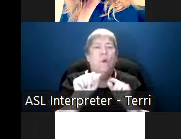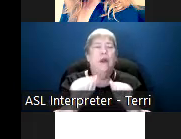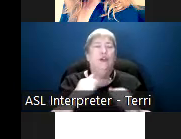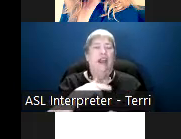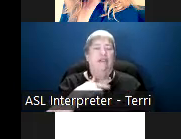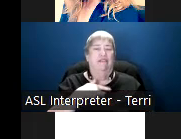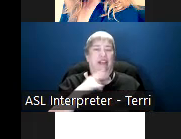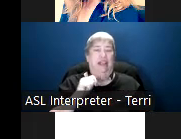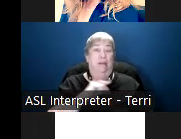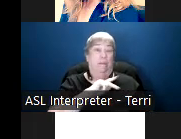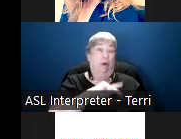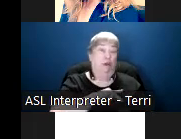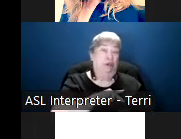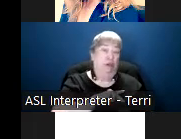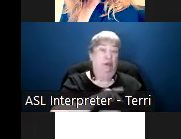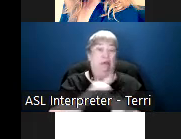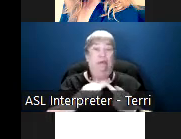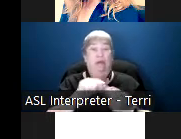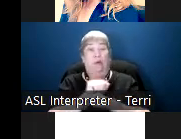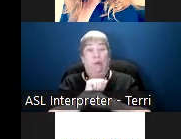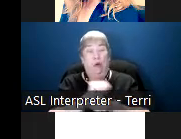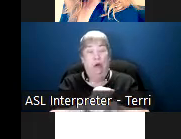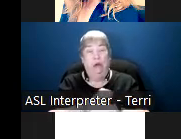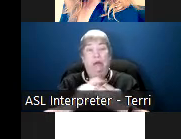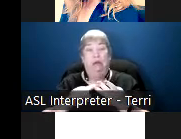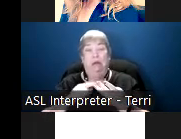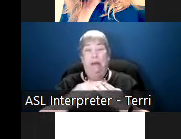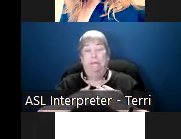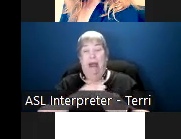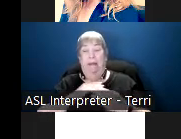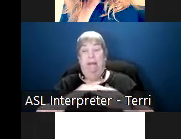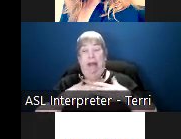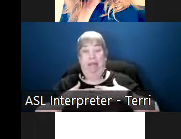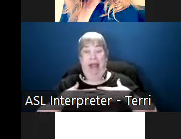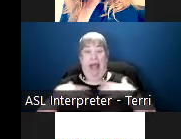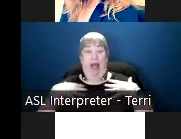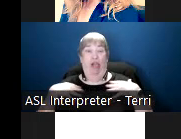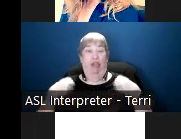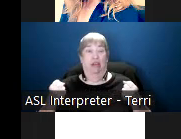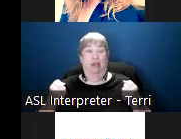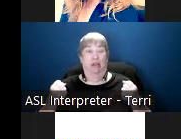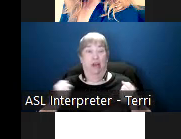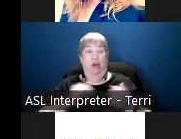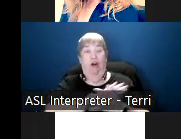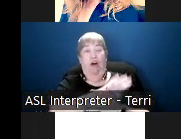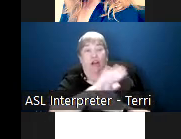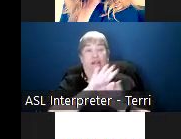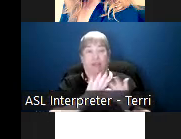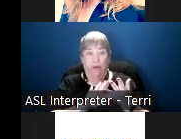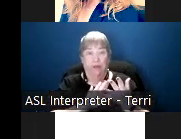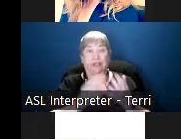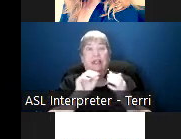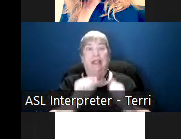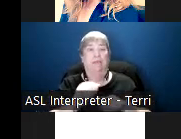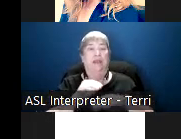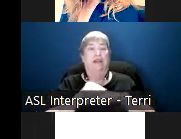it can be your personal life, your workplace, it can be your personal health. All of those areas can be impacted by self-care. So